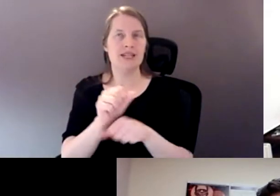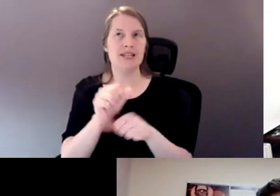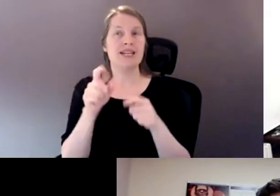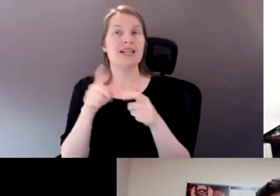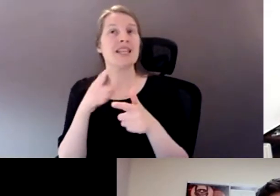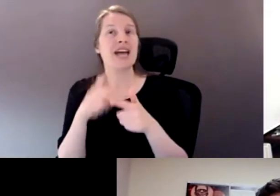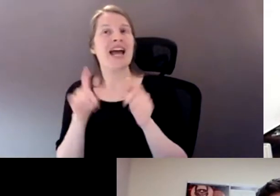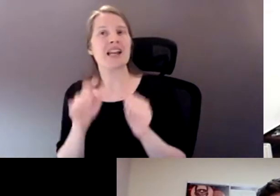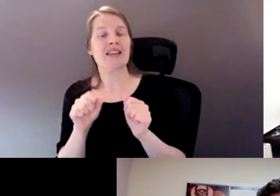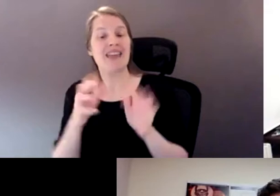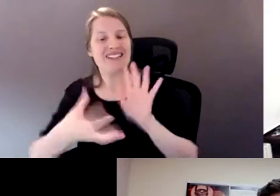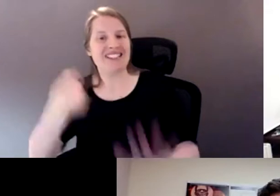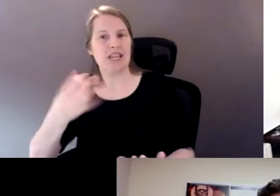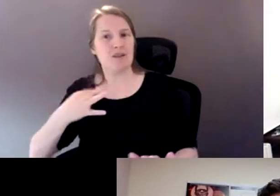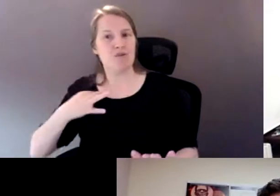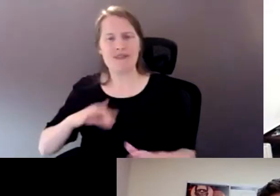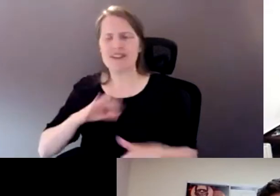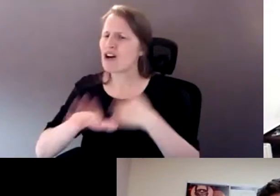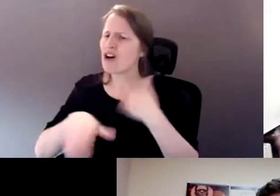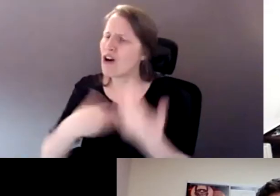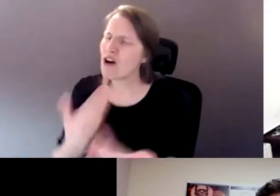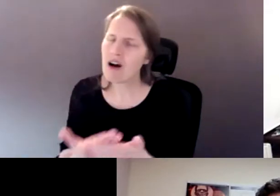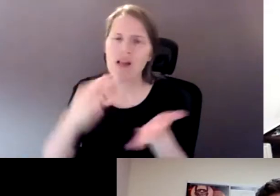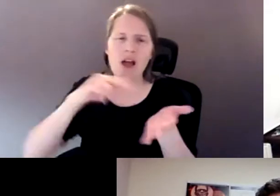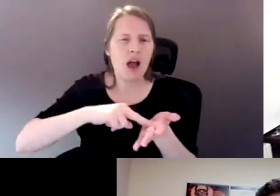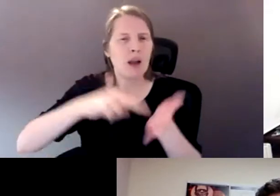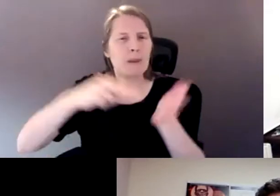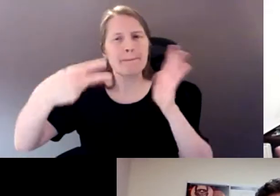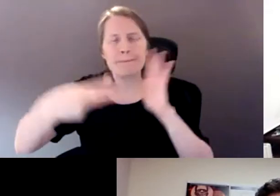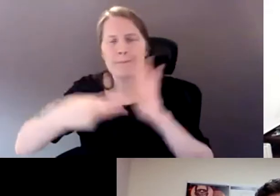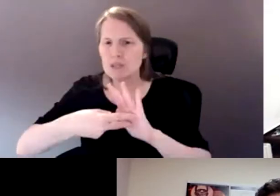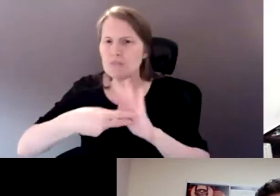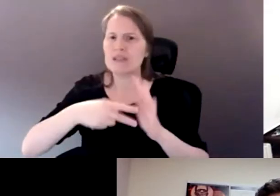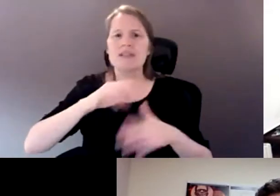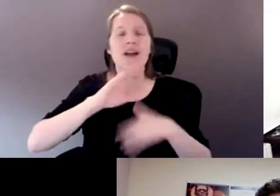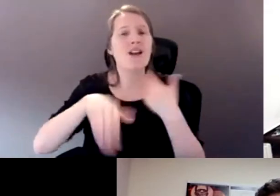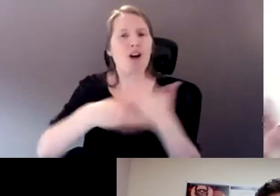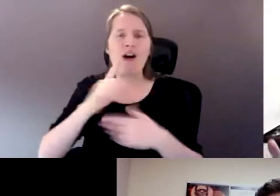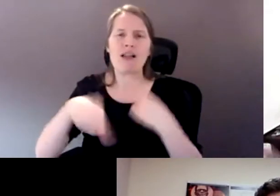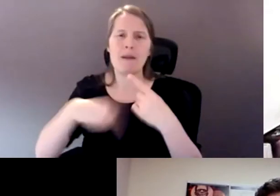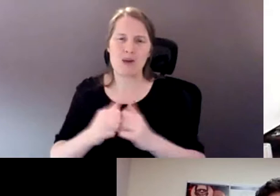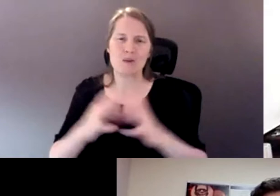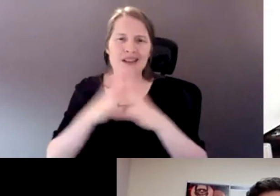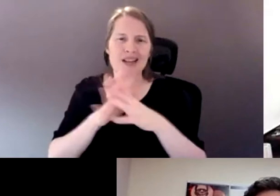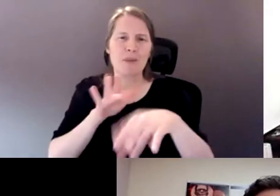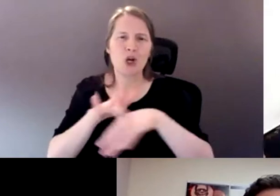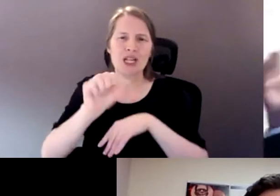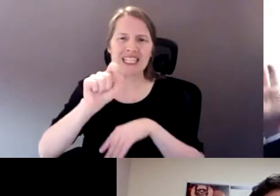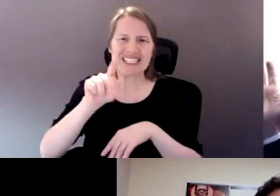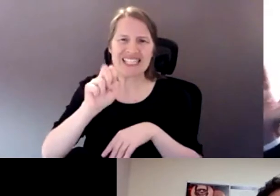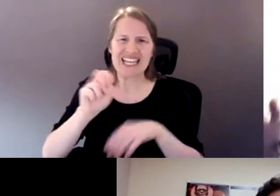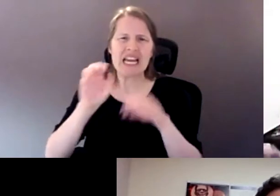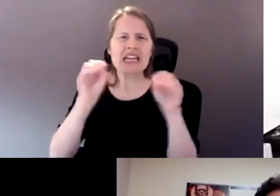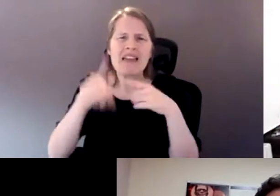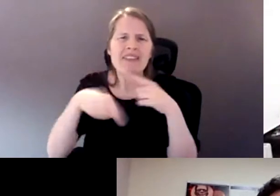seize their profits for a reason, you know, that has to do with the formation of the early state, not because Jews are born to